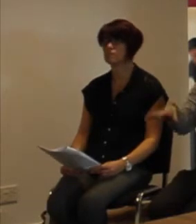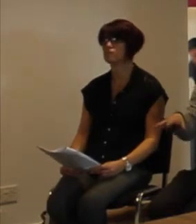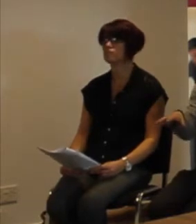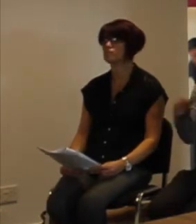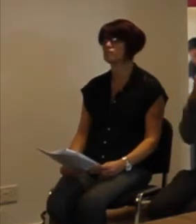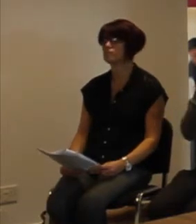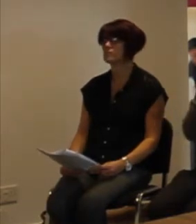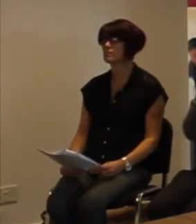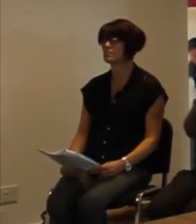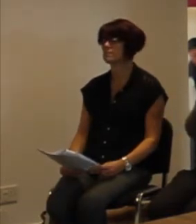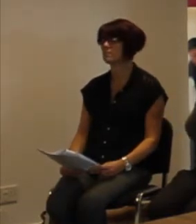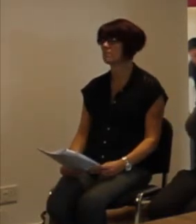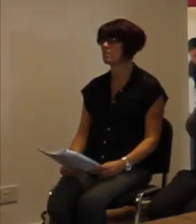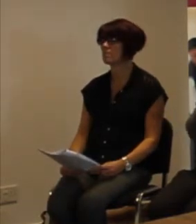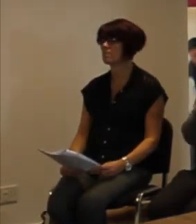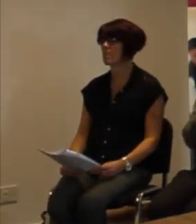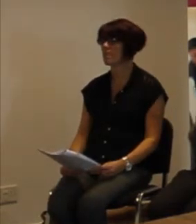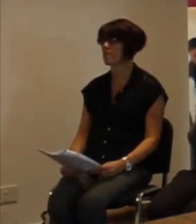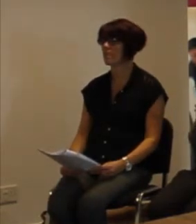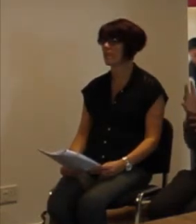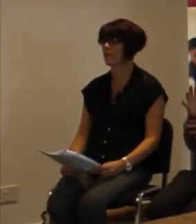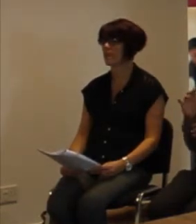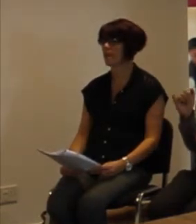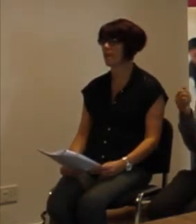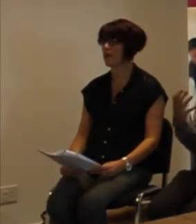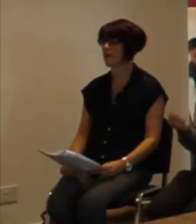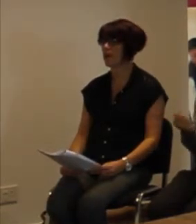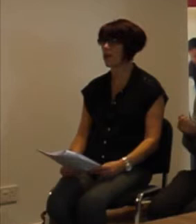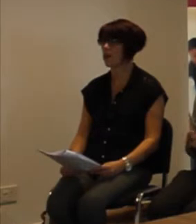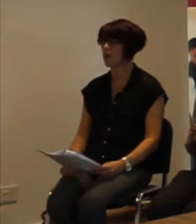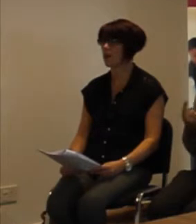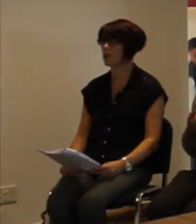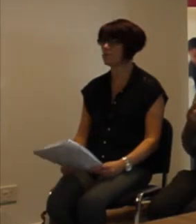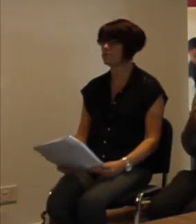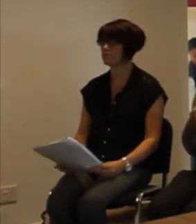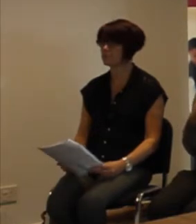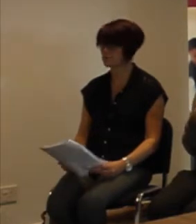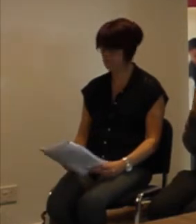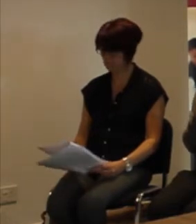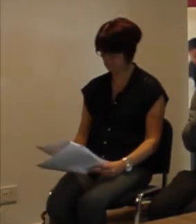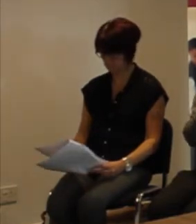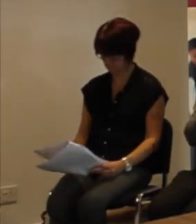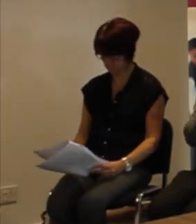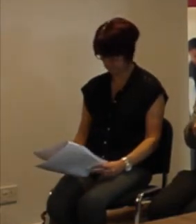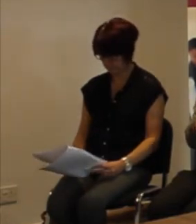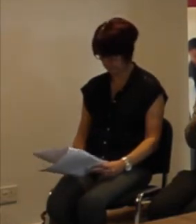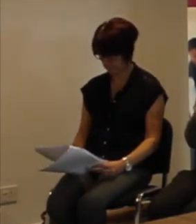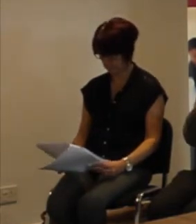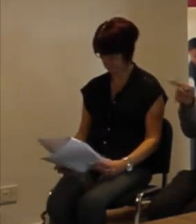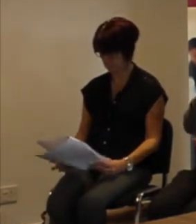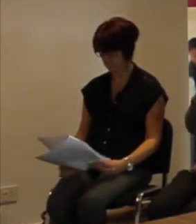list though. And if there are others that you think you may be able to use or want to